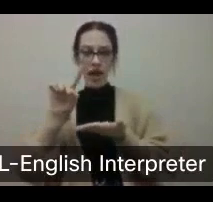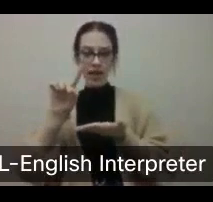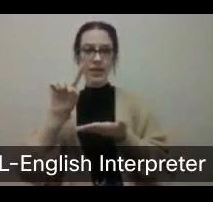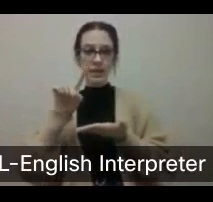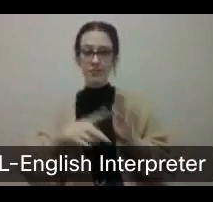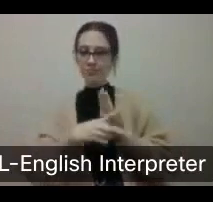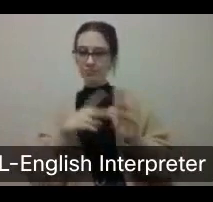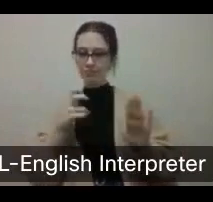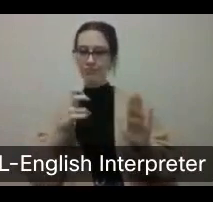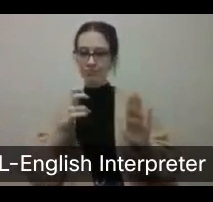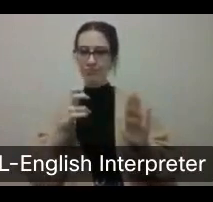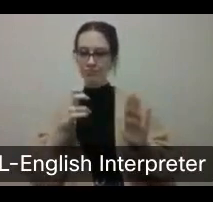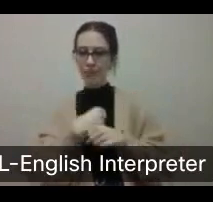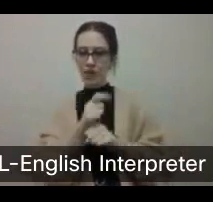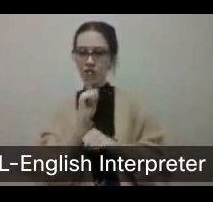each of these in turn.